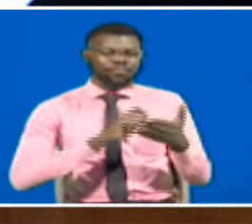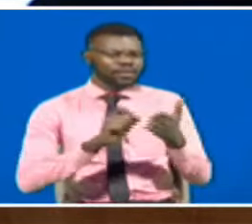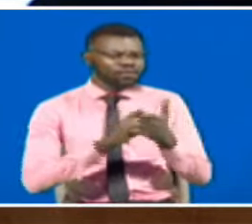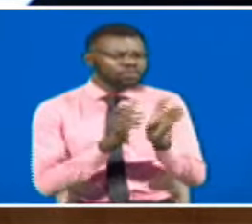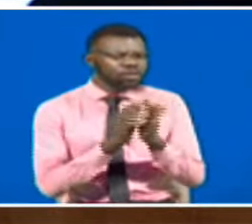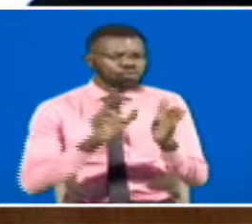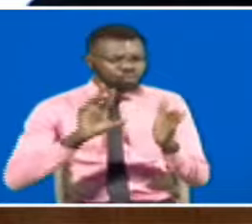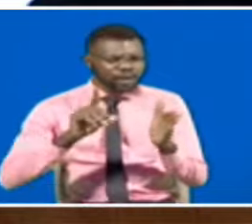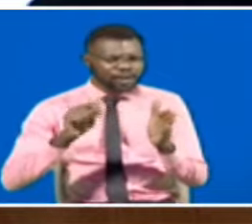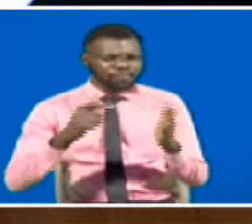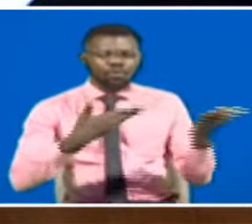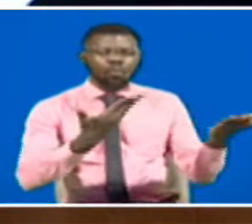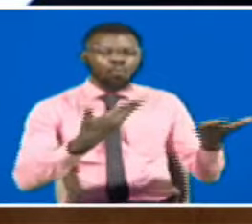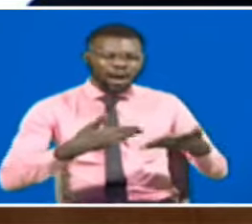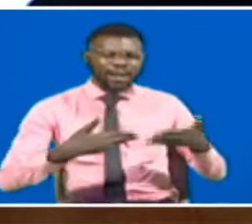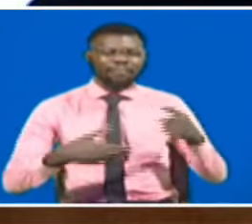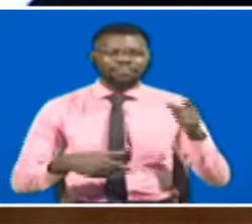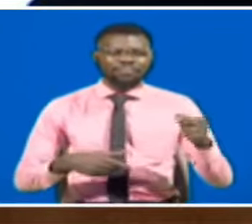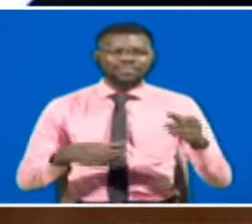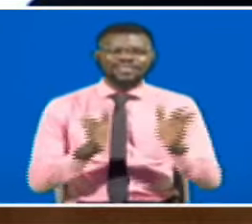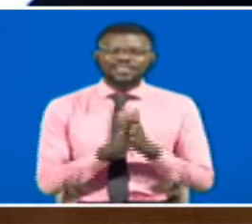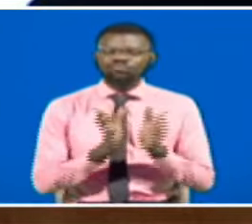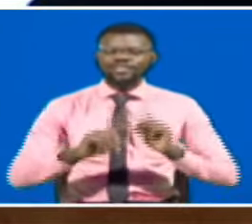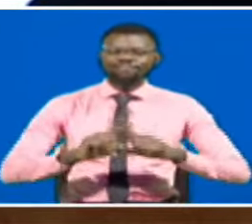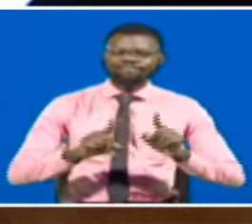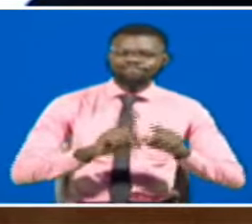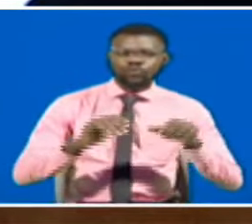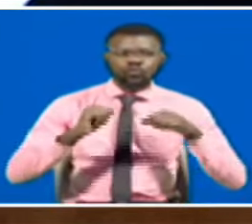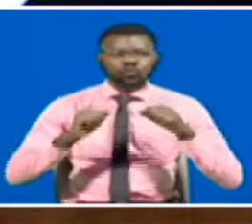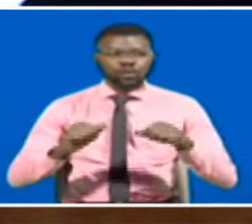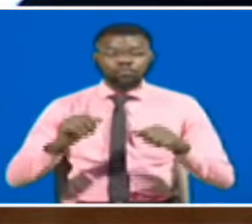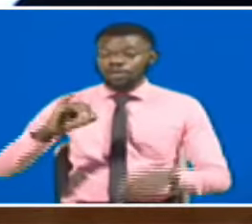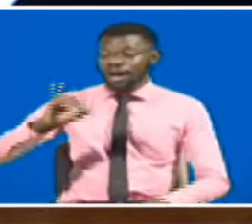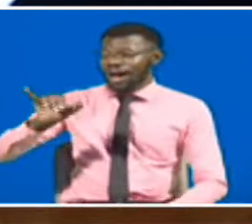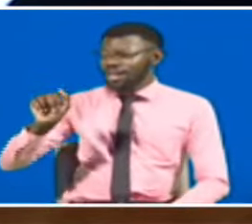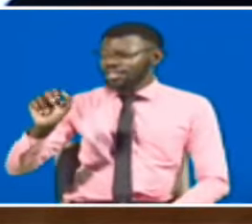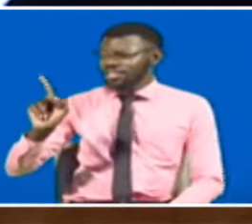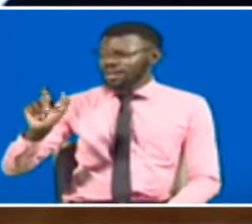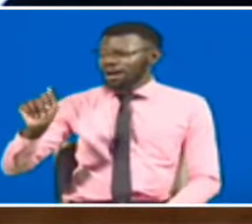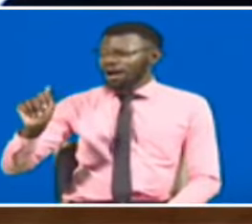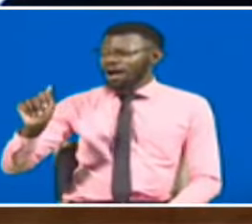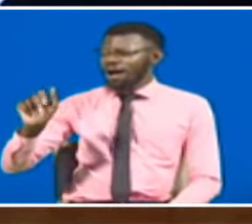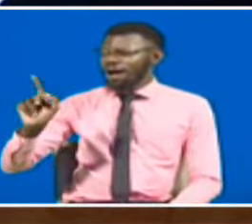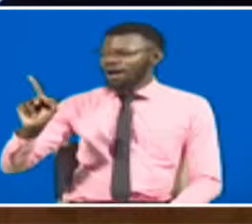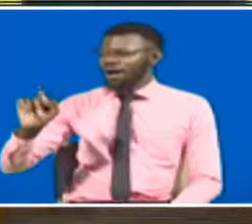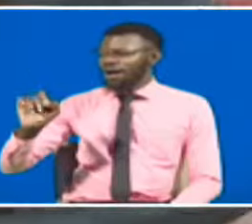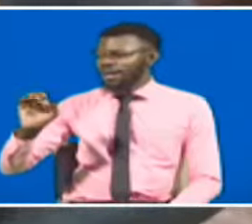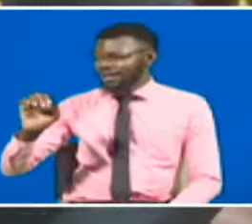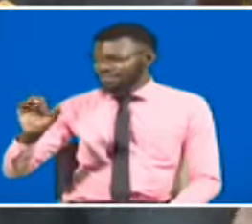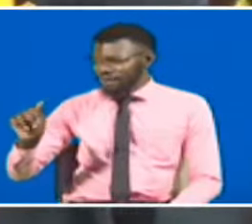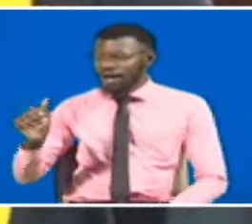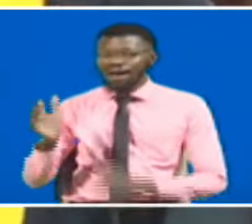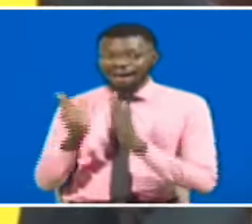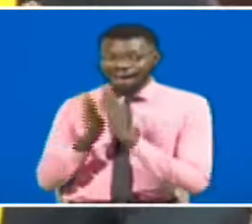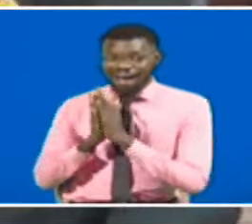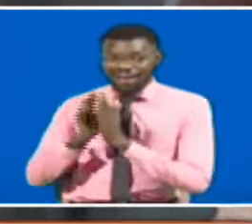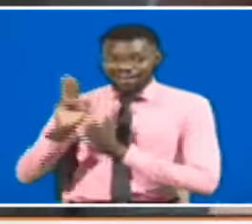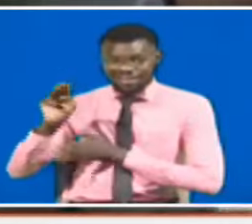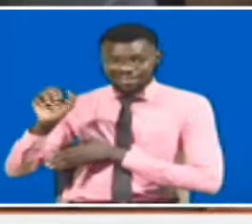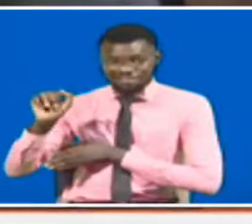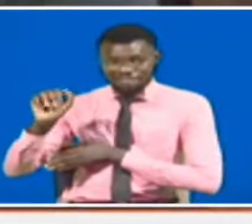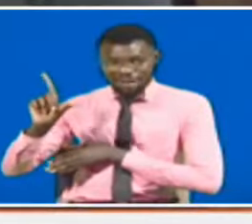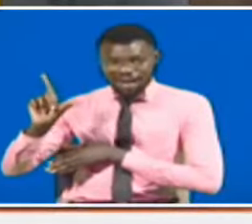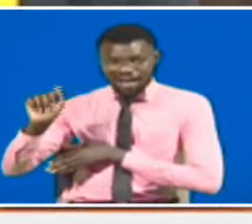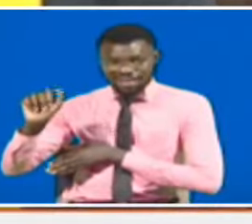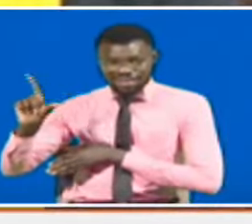Cleophas Malala, among other officials. Both Jakakimba and Malala, however, supporting Raila's bid for the chairmanship of the